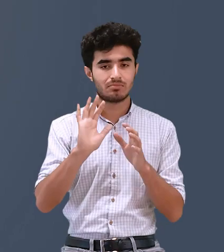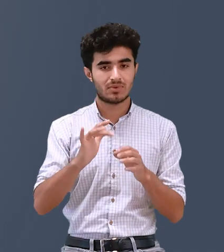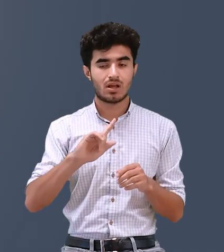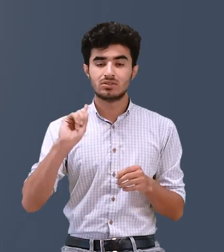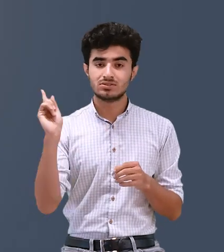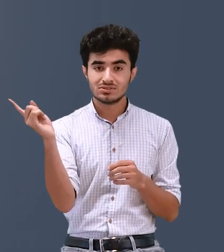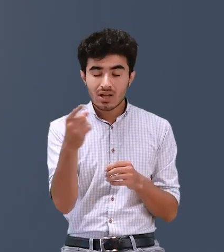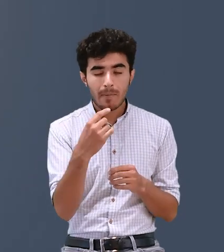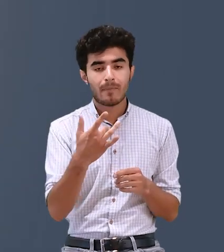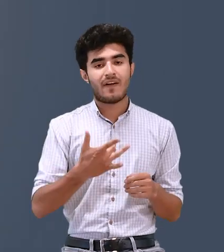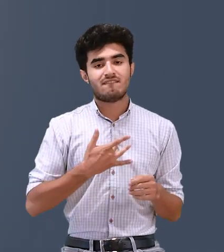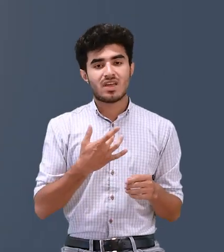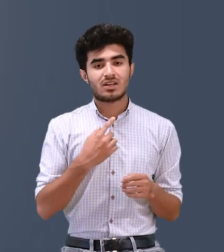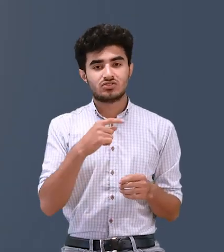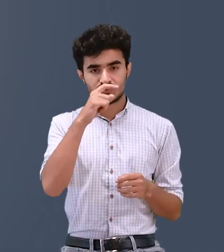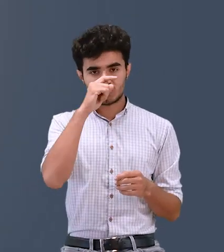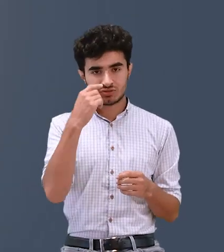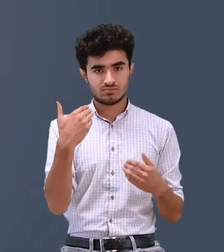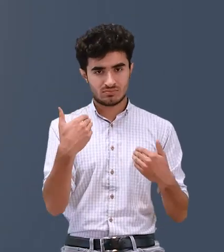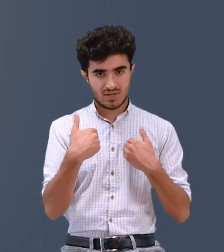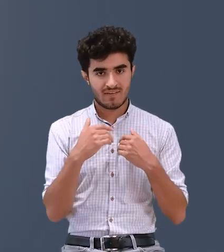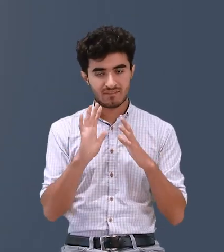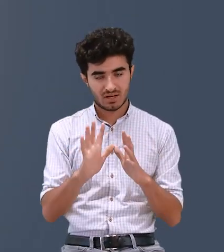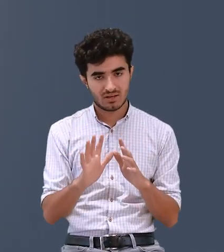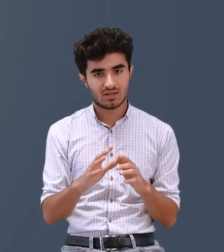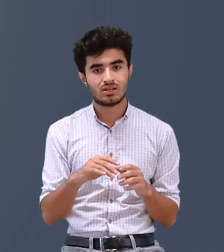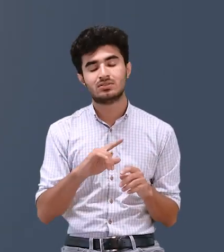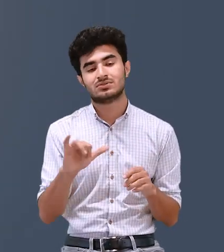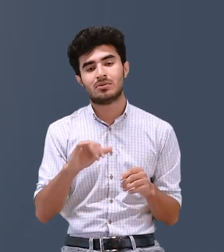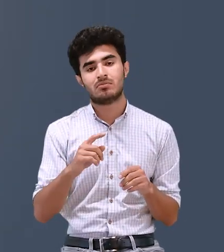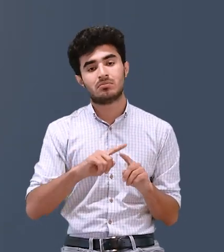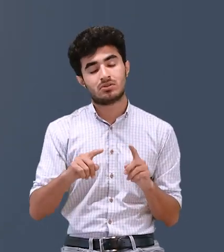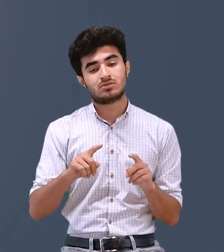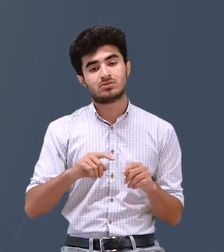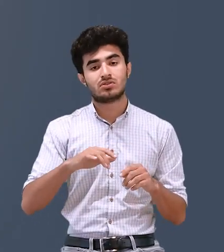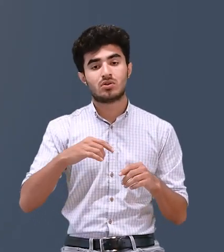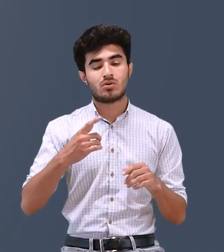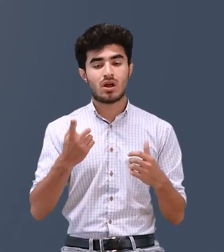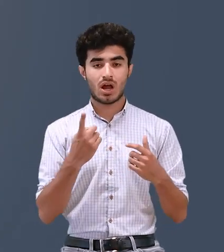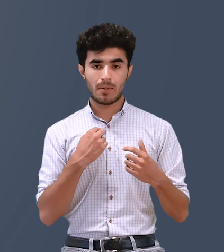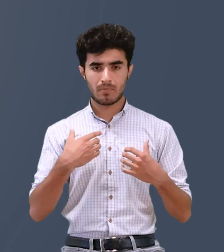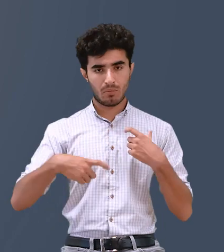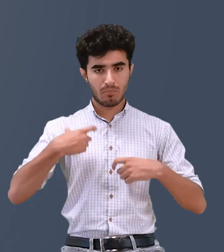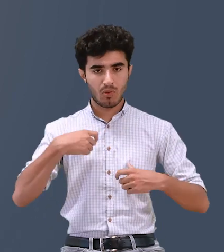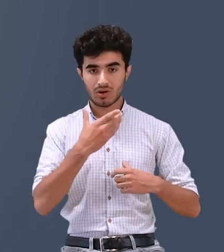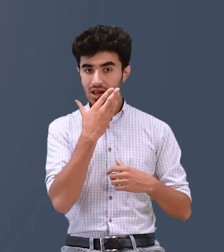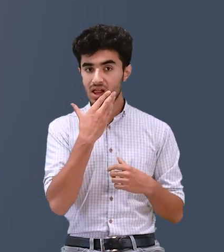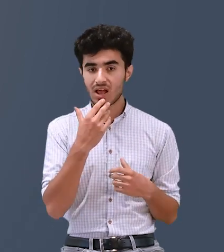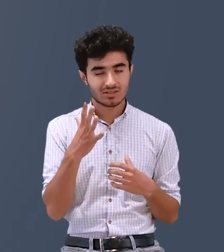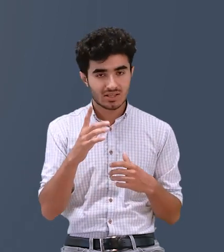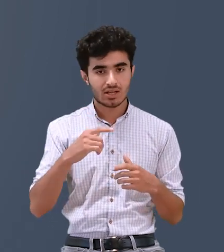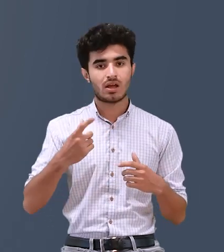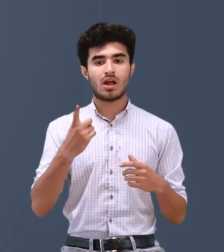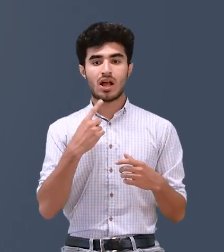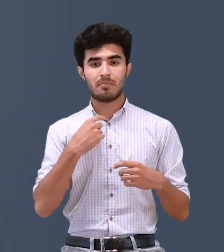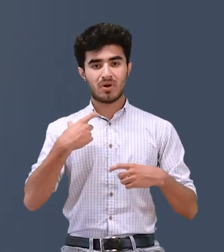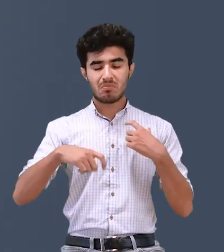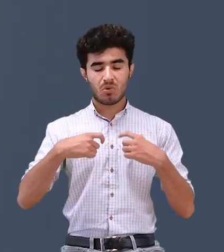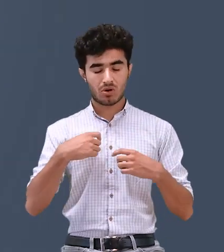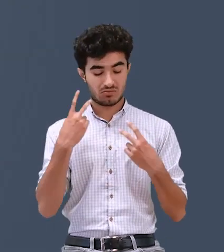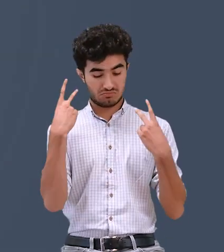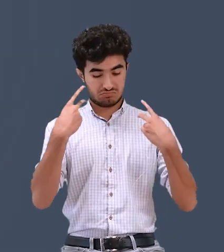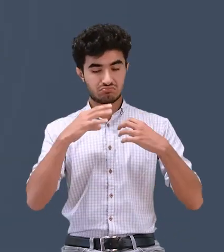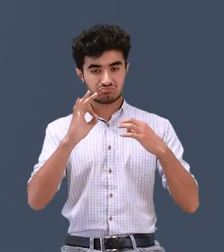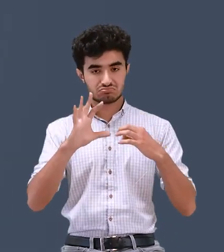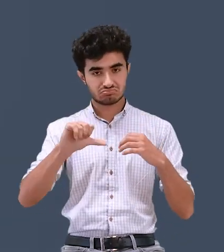that we all do feel that way, that we all do feel insecure at times about our bodies. We don't